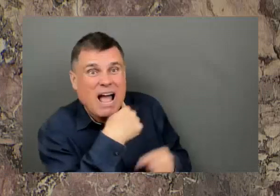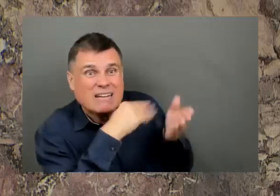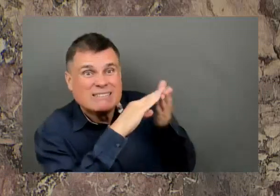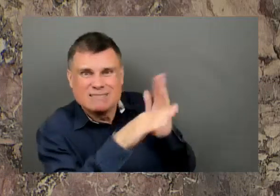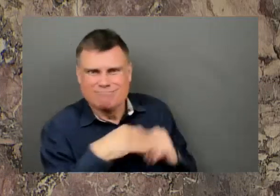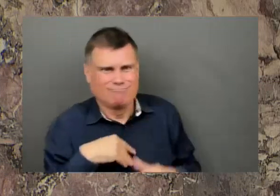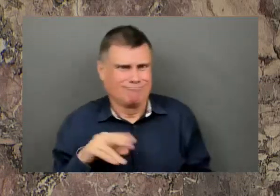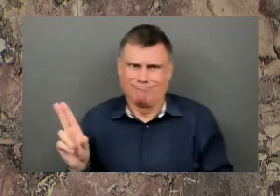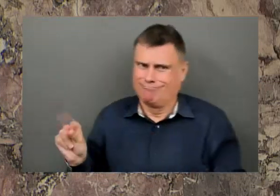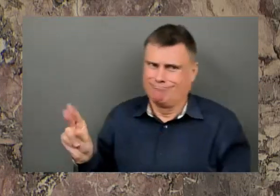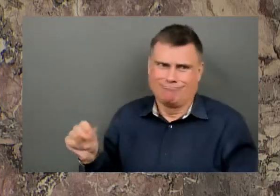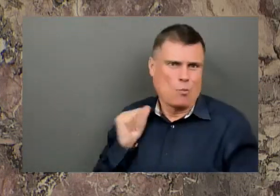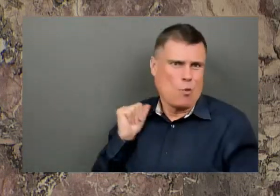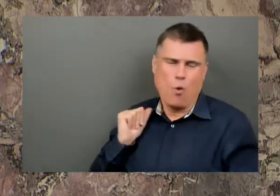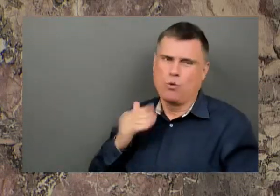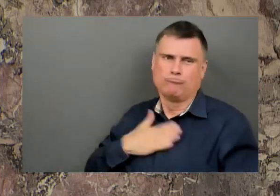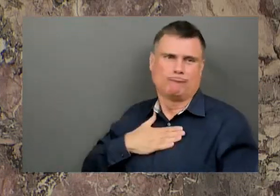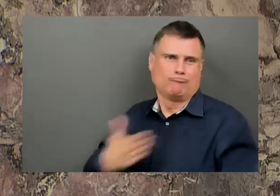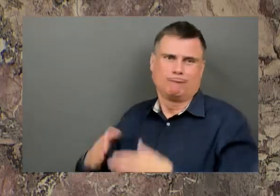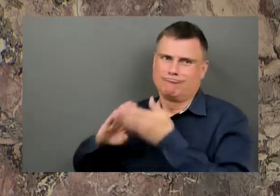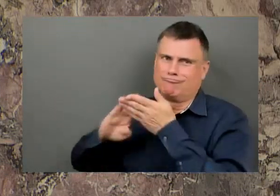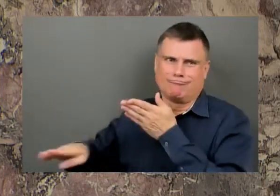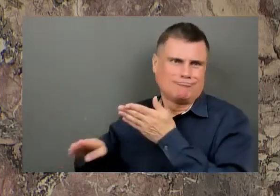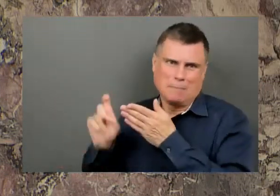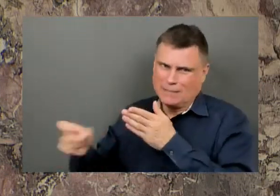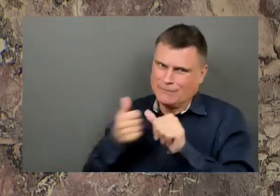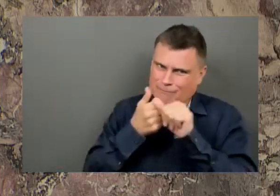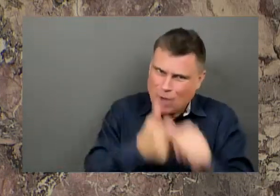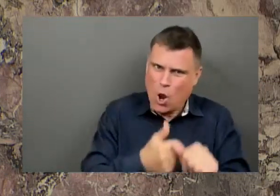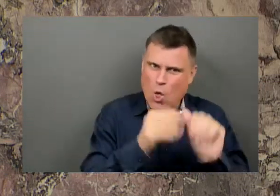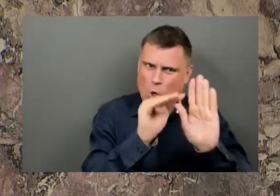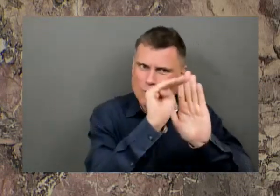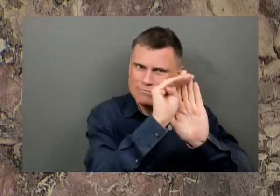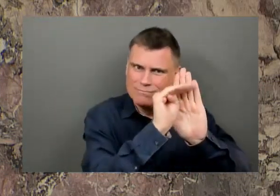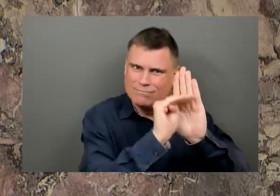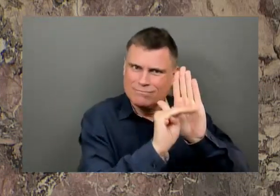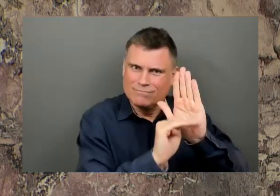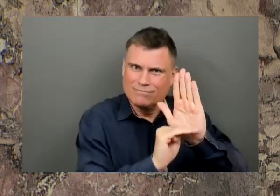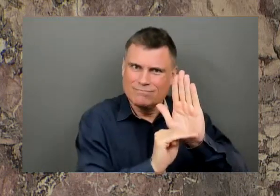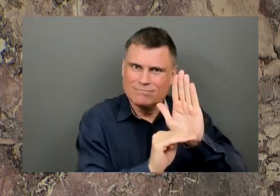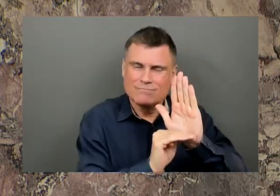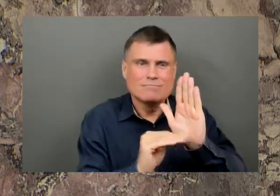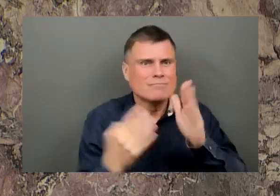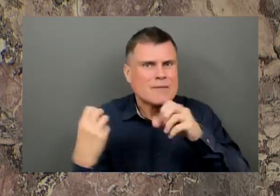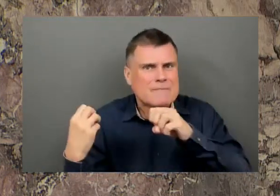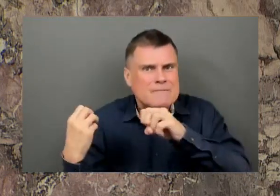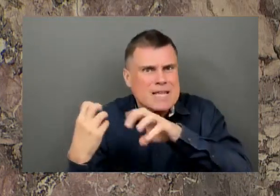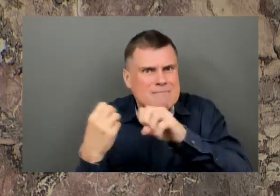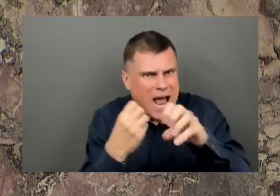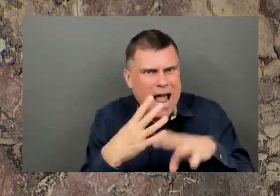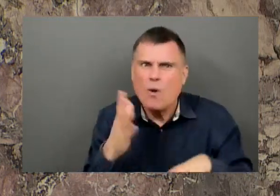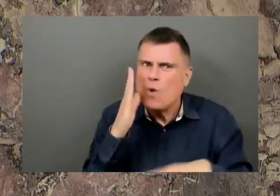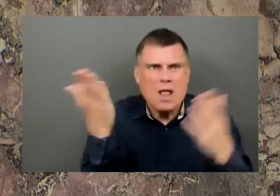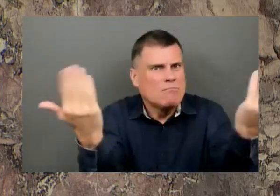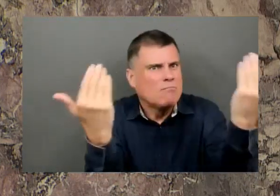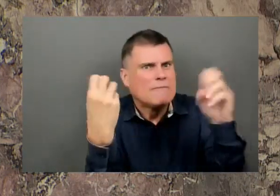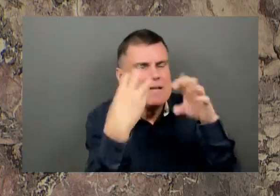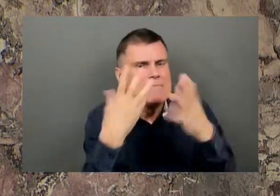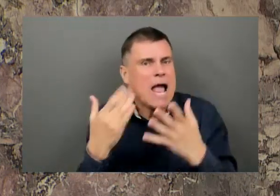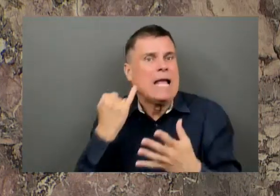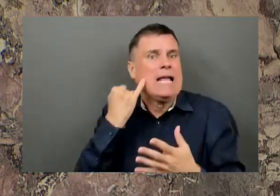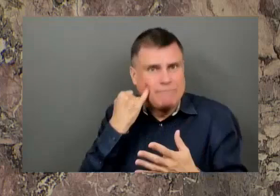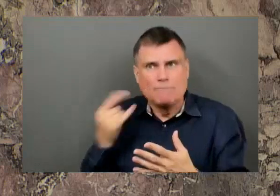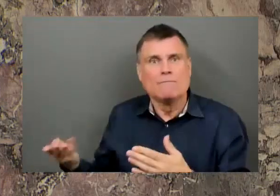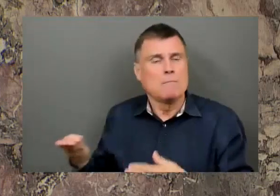transparently. We take environmental assessment seriously. When I receive applications such as the one the